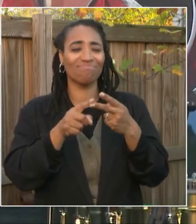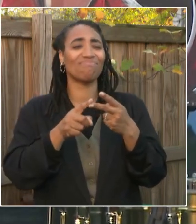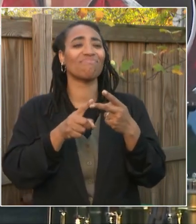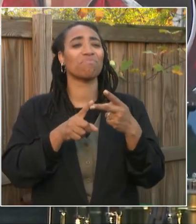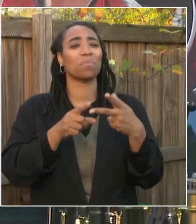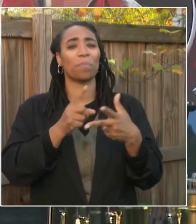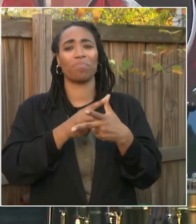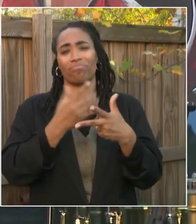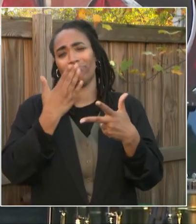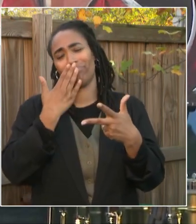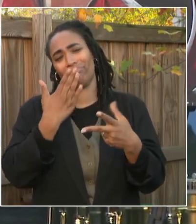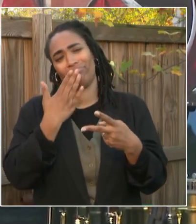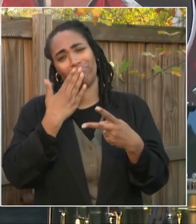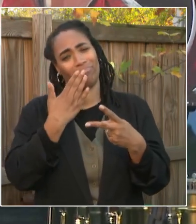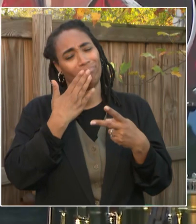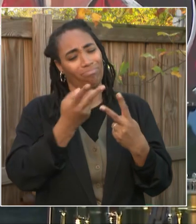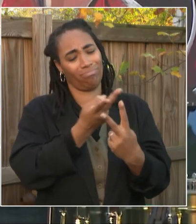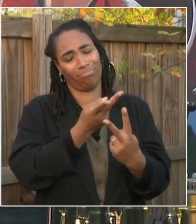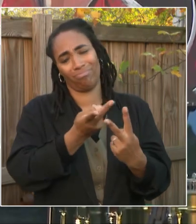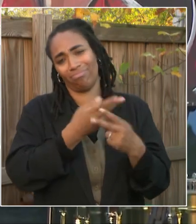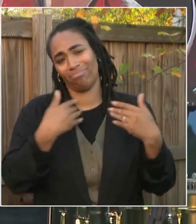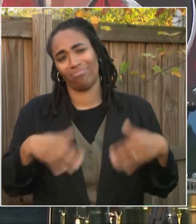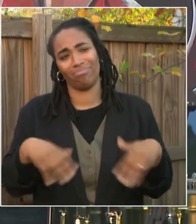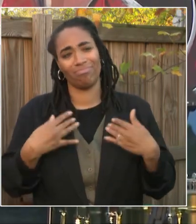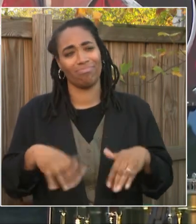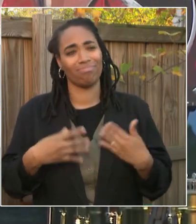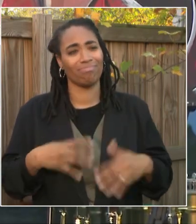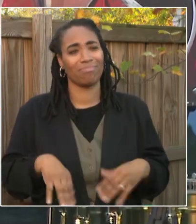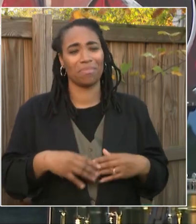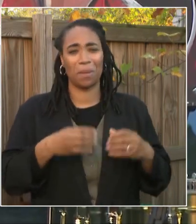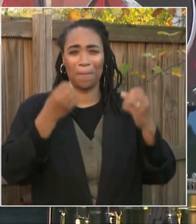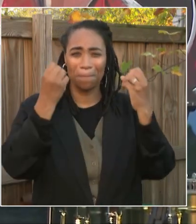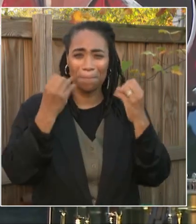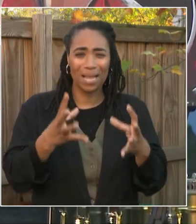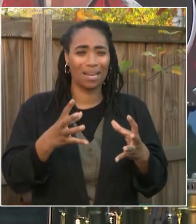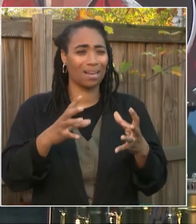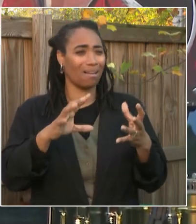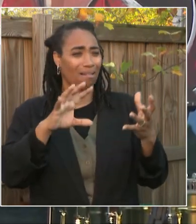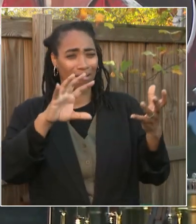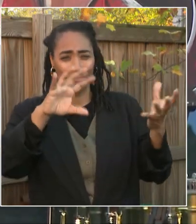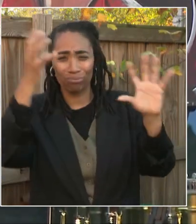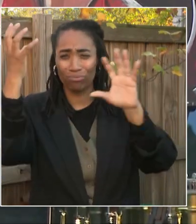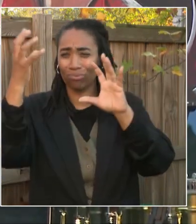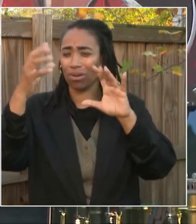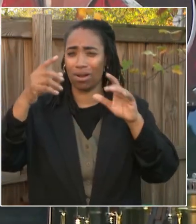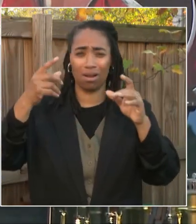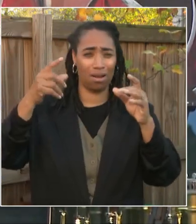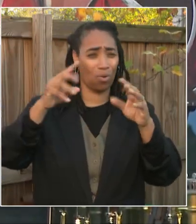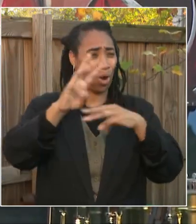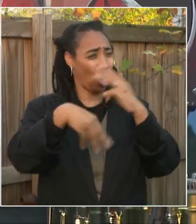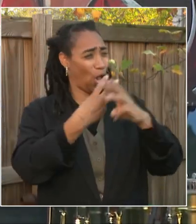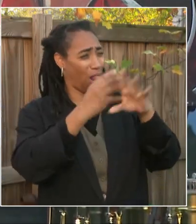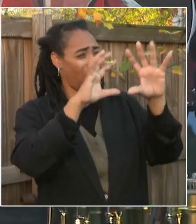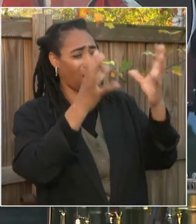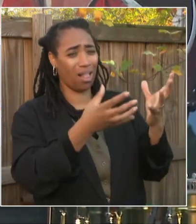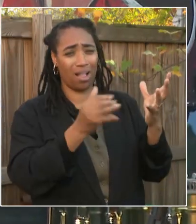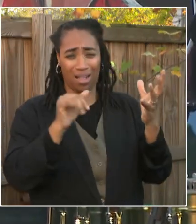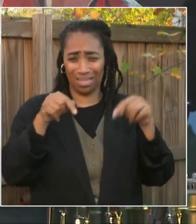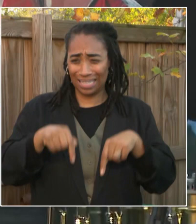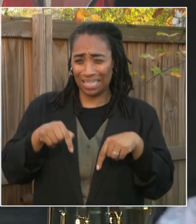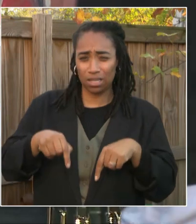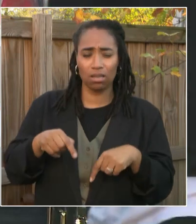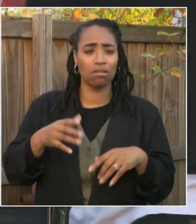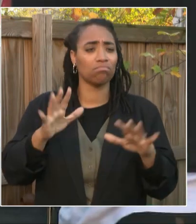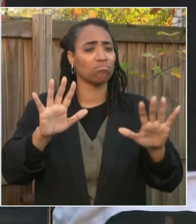what's tearing us apart in this world right now is that we are all looking for a home. We're constantly being displaced.